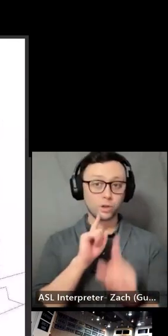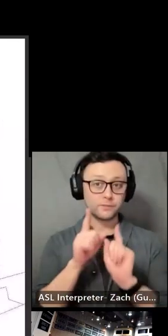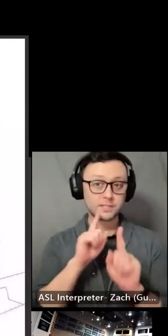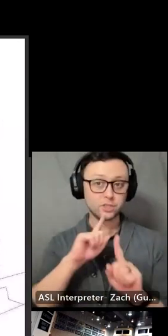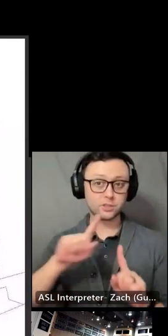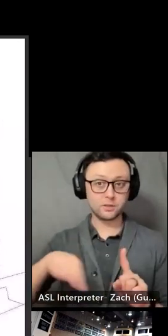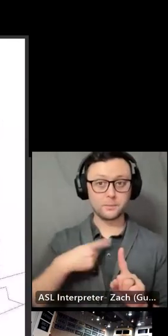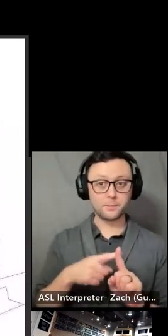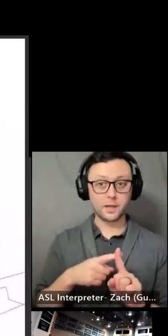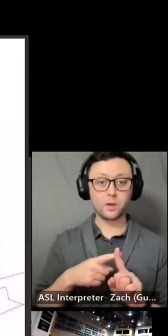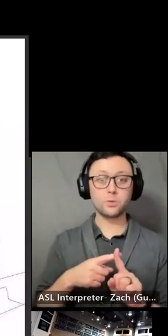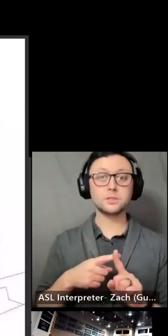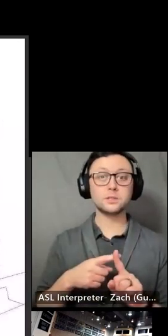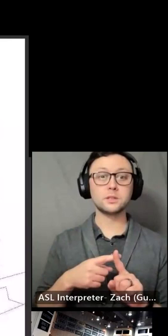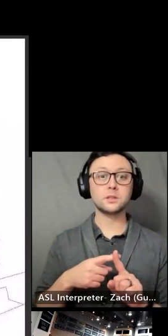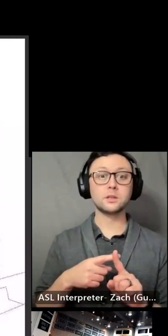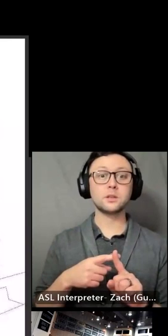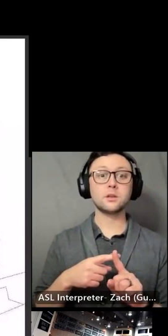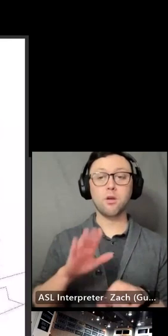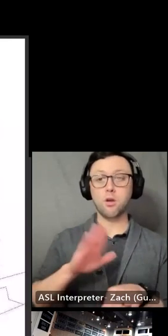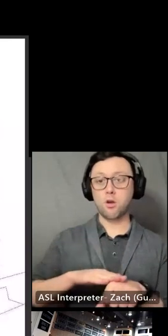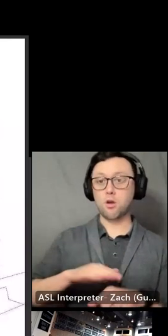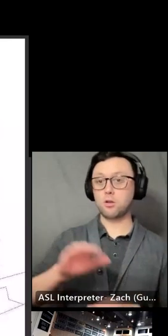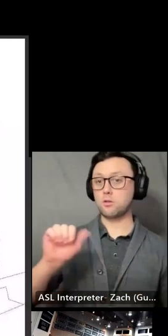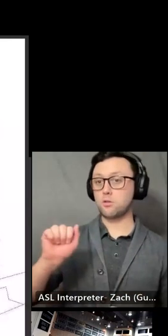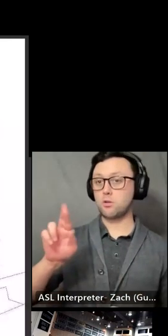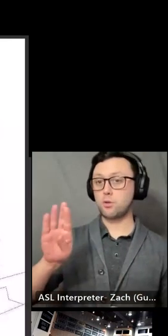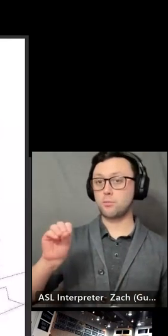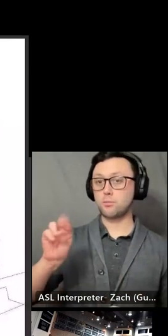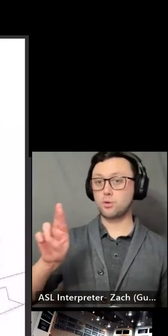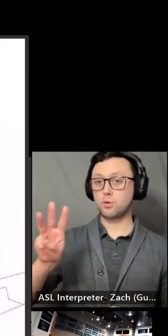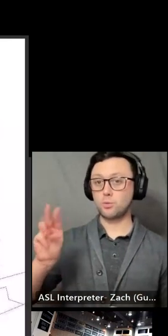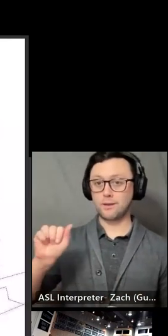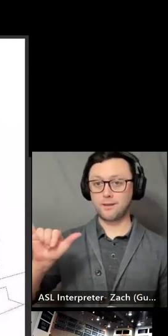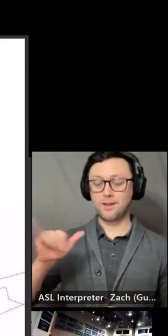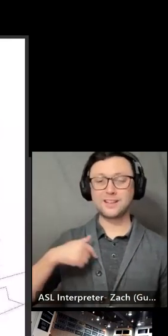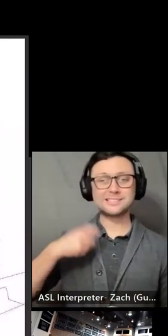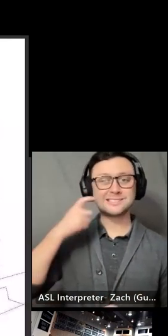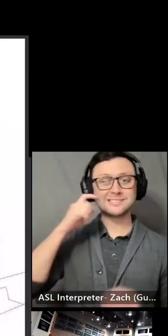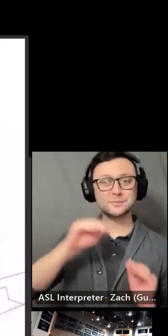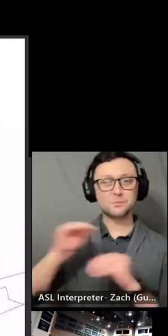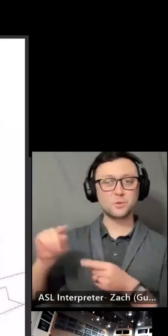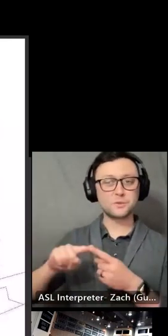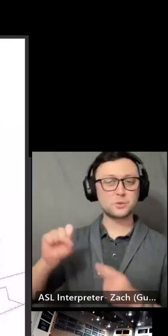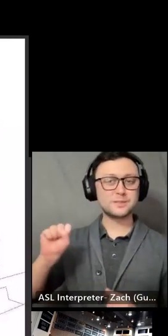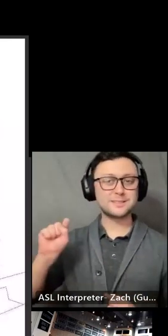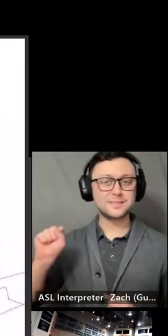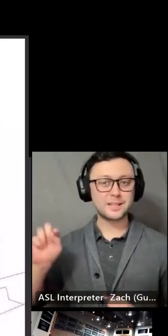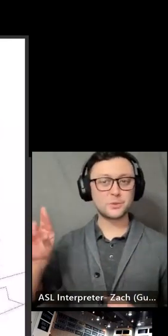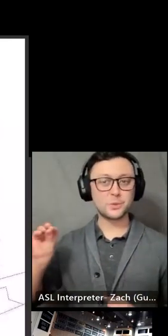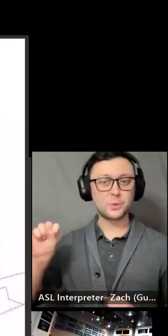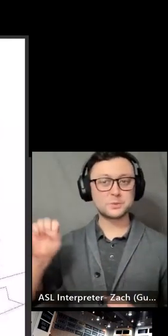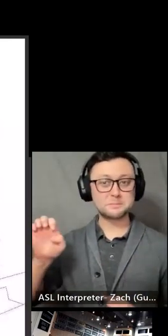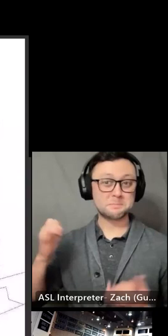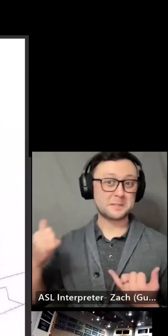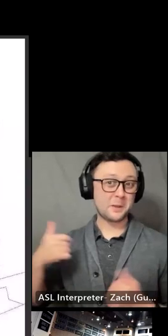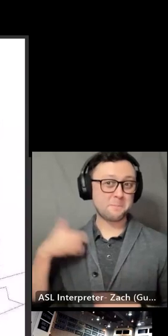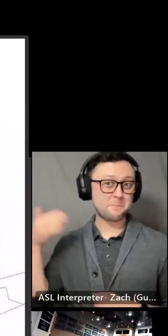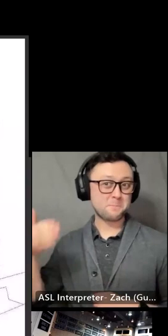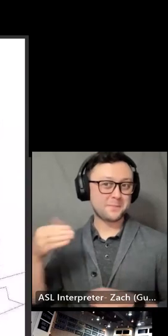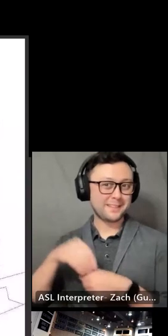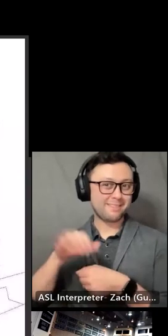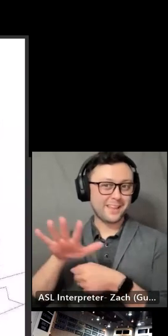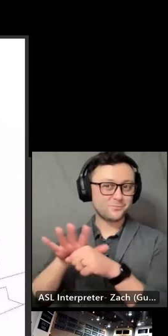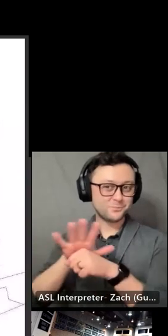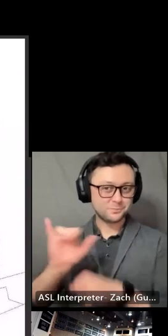happens in the Arborway now that I just recently moved over in St. Rose, so now I am in the neighborhood as well,